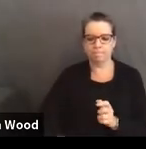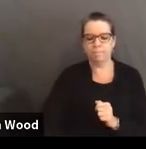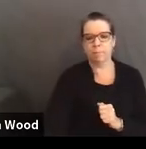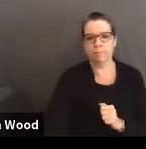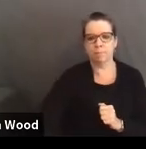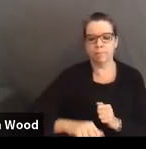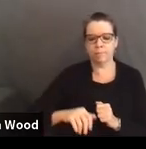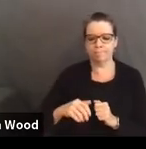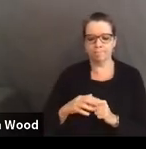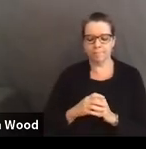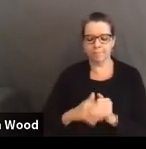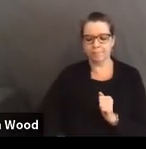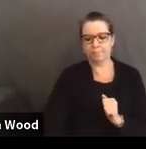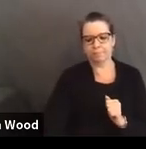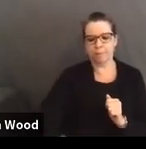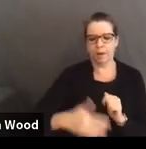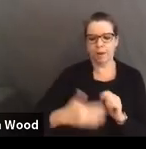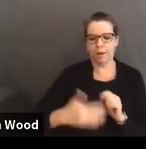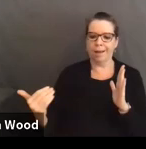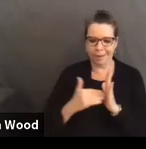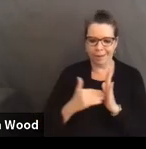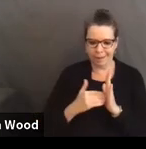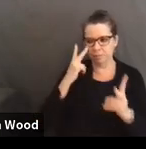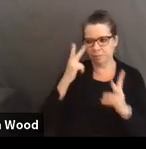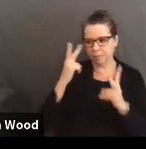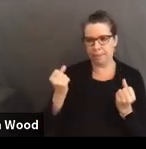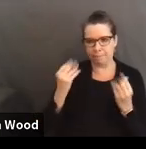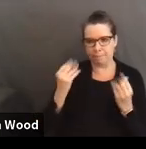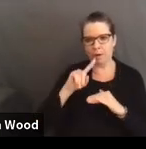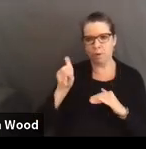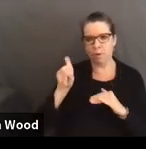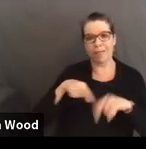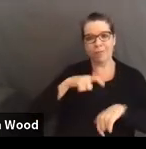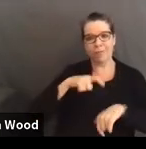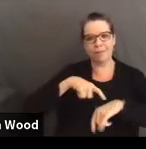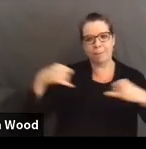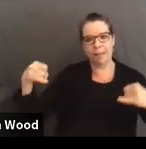Again, I see a lot of questions and concerns about the timeline.